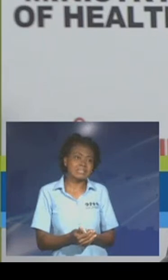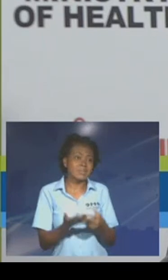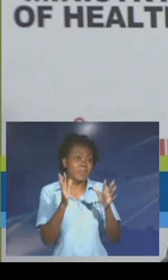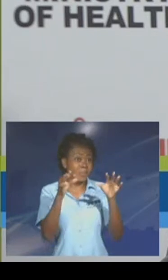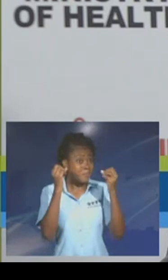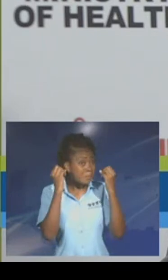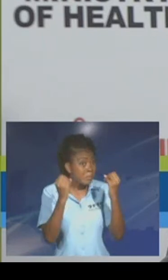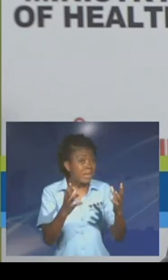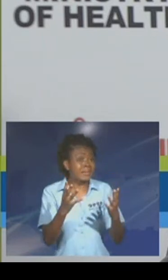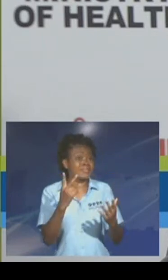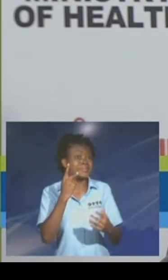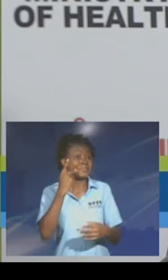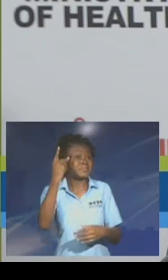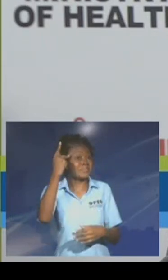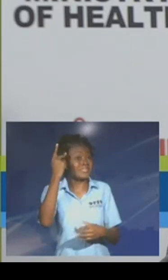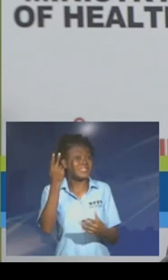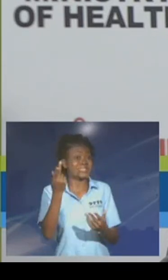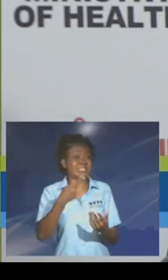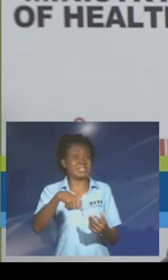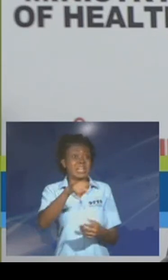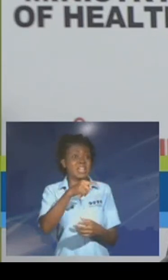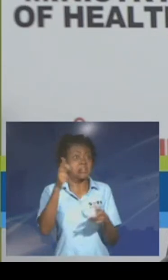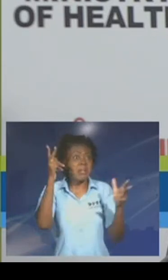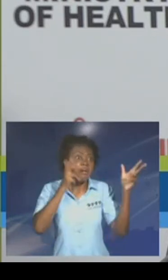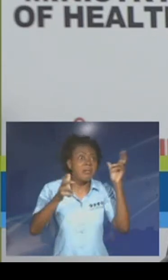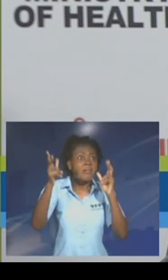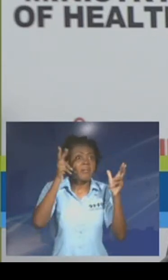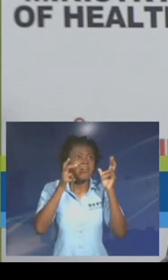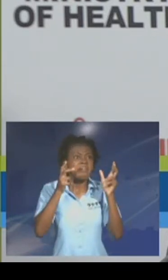some local professionals who should have known better, but